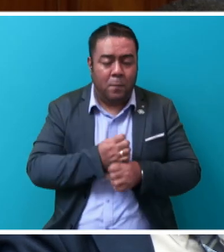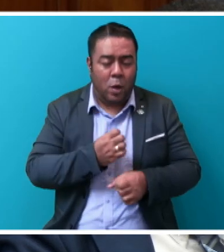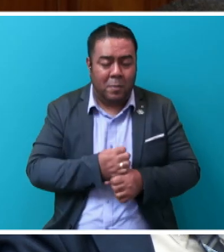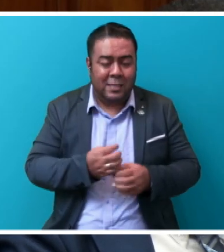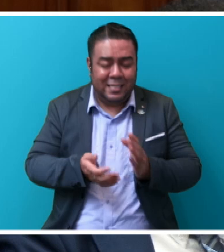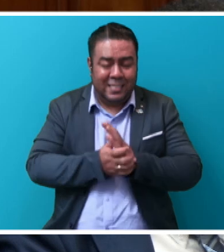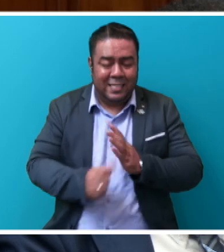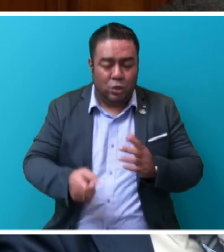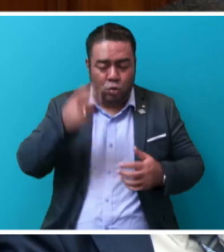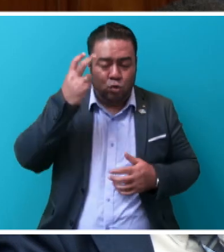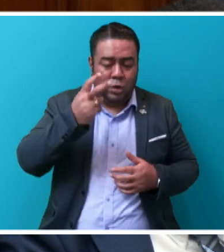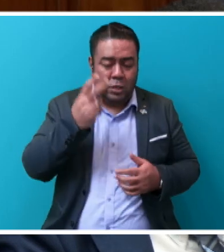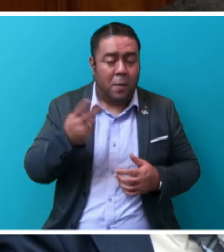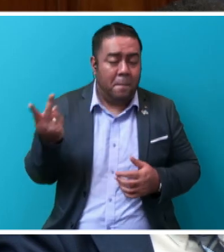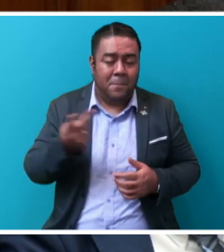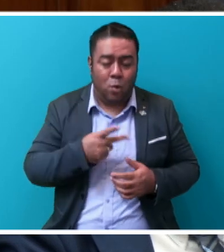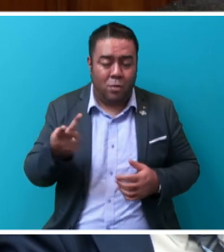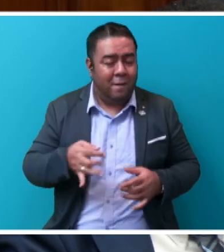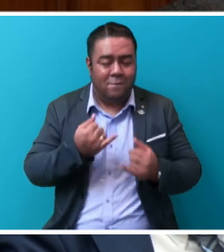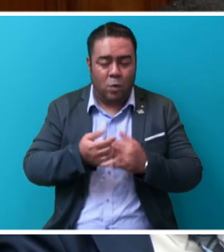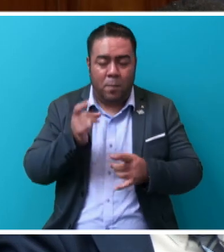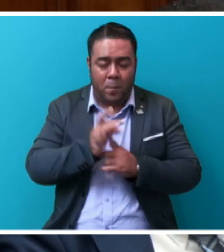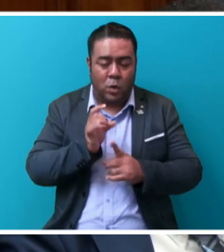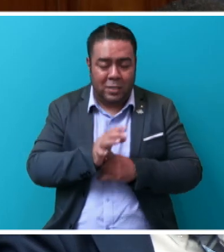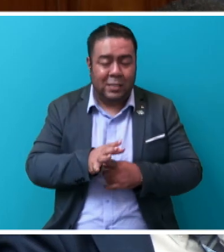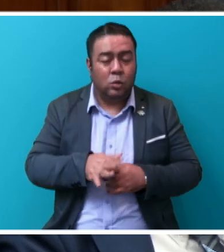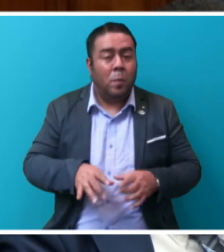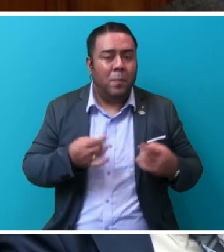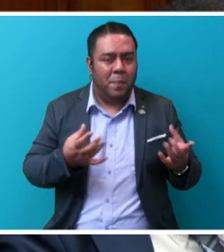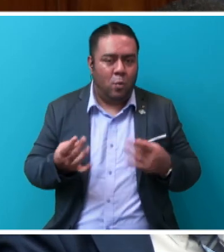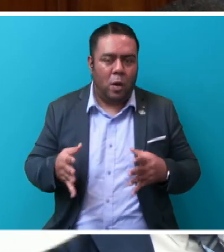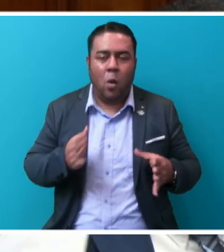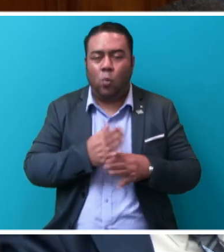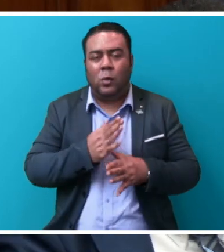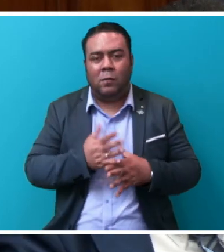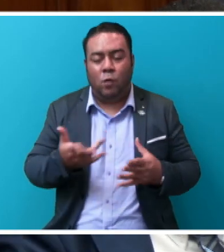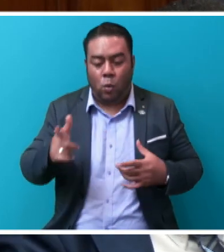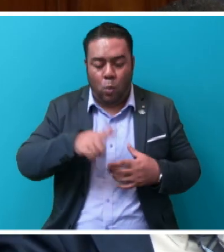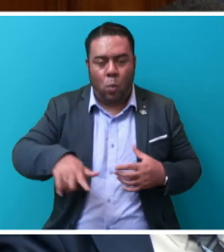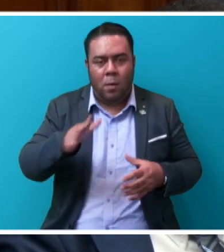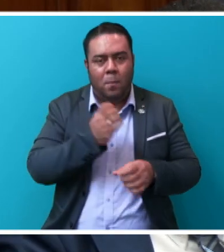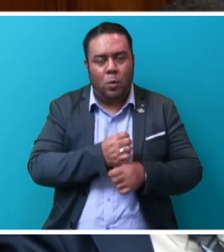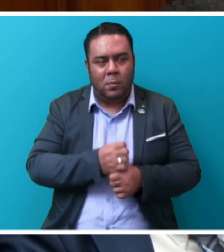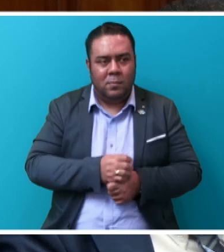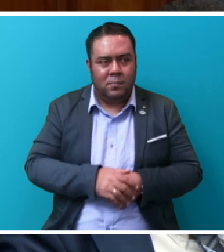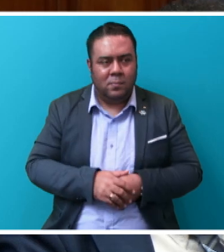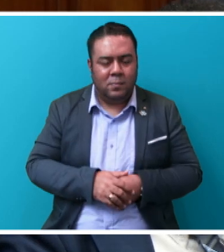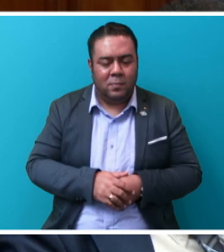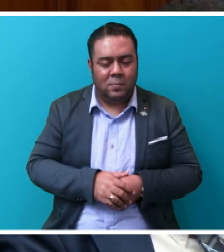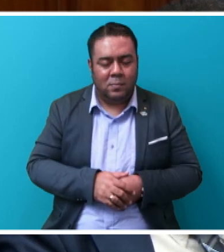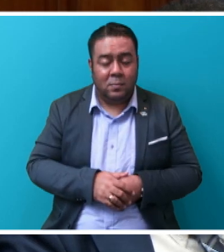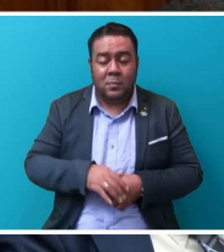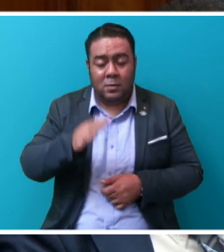training, both of which are crucial in preparing our workforce for local employment. Mr. Speaker,